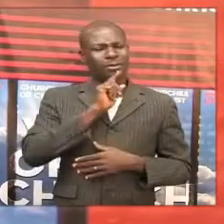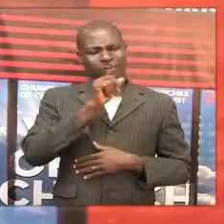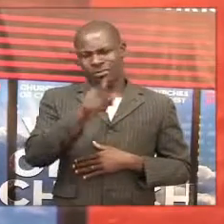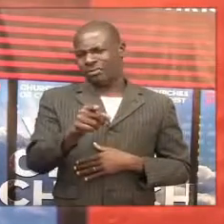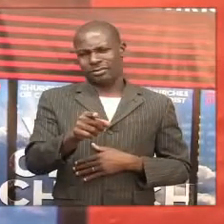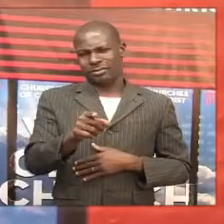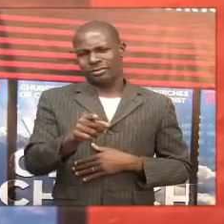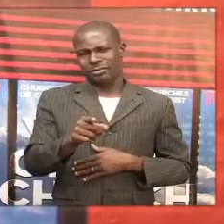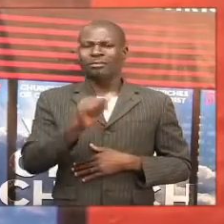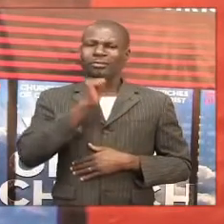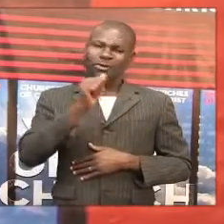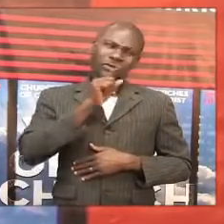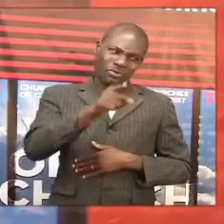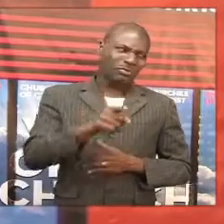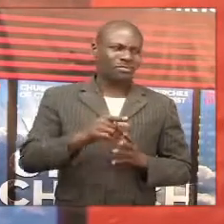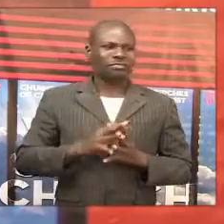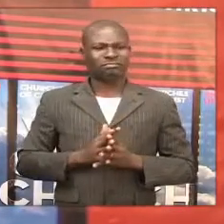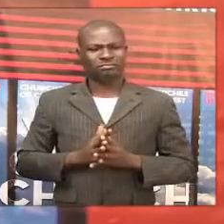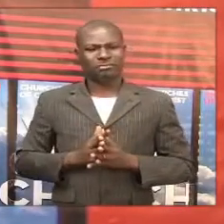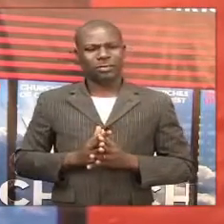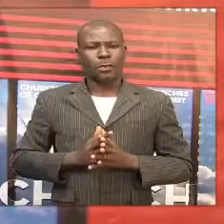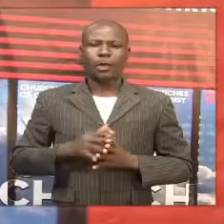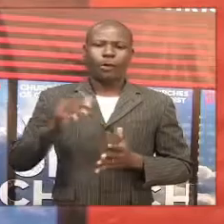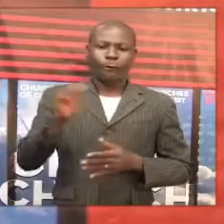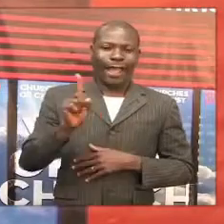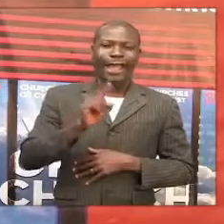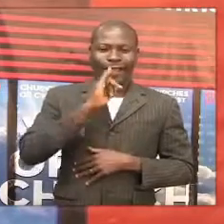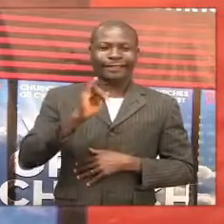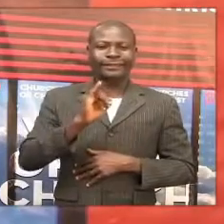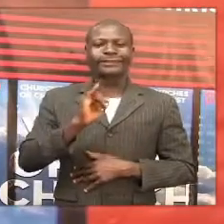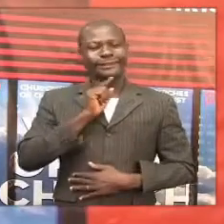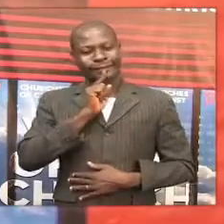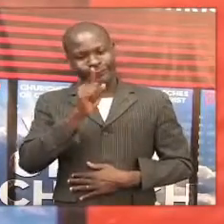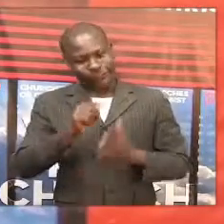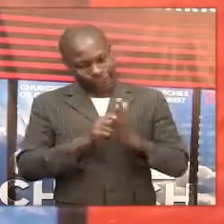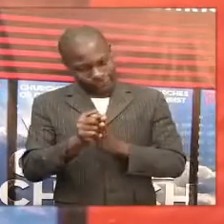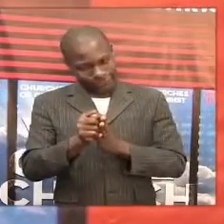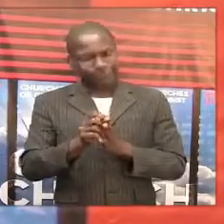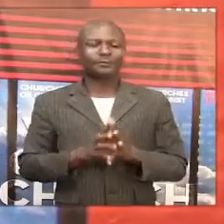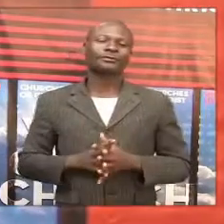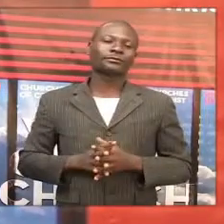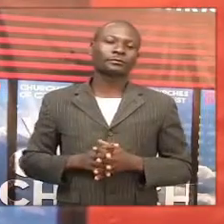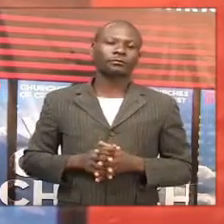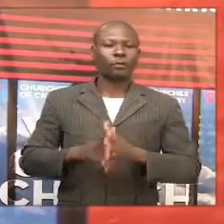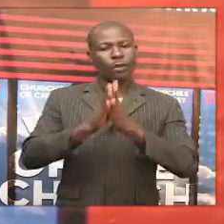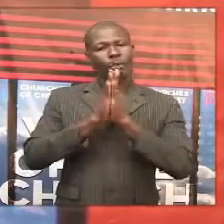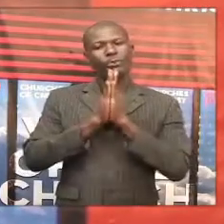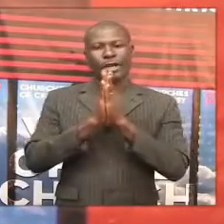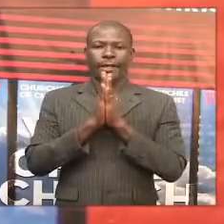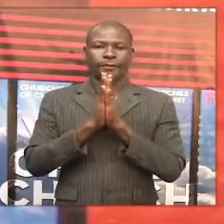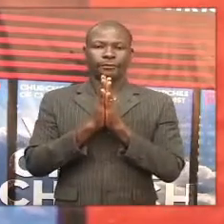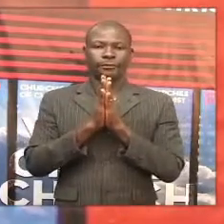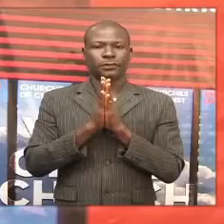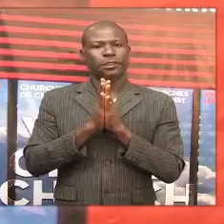Enyano kura, asapno no kure nese yin. No kure omu nye. Moman paye. Sade